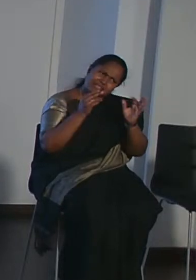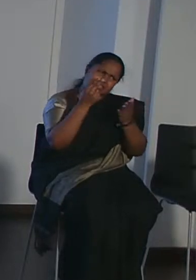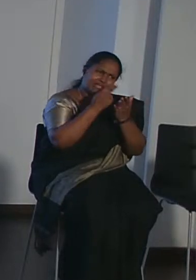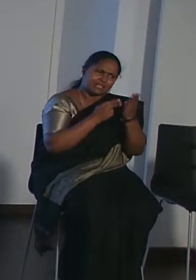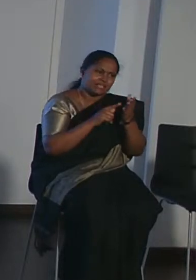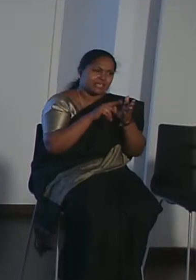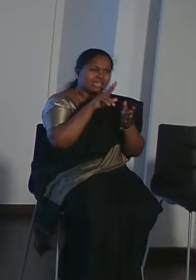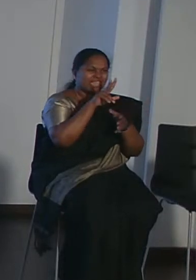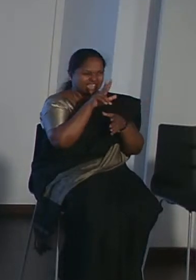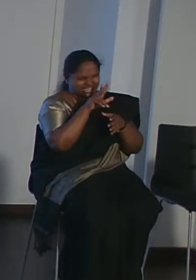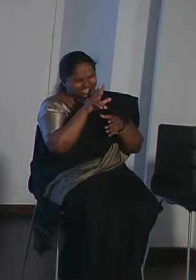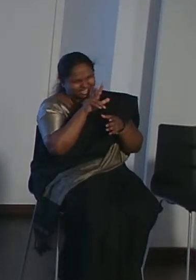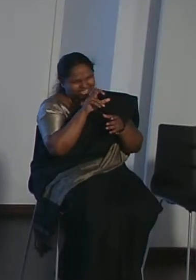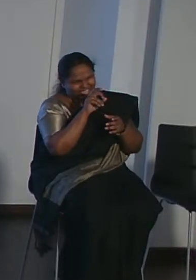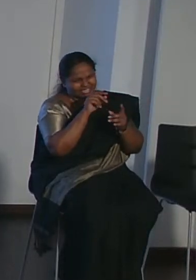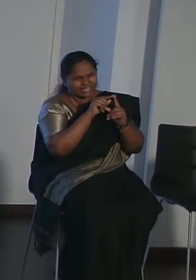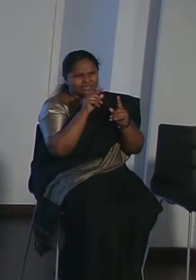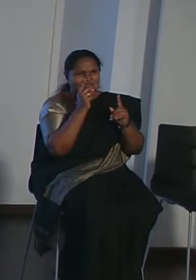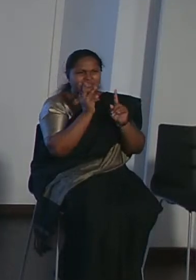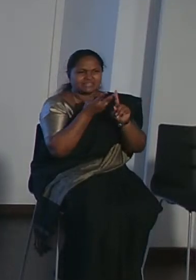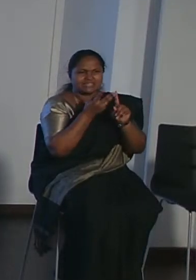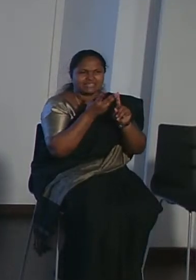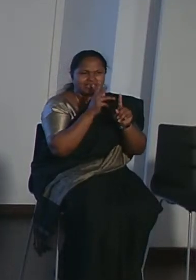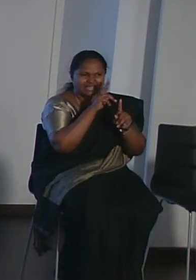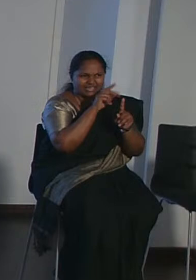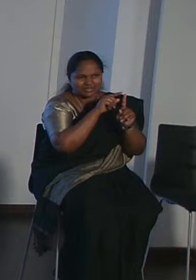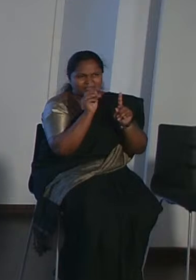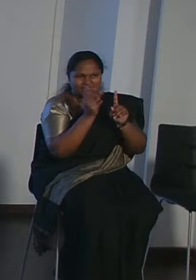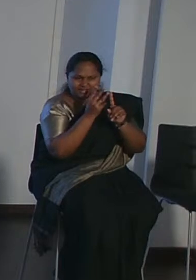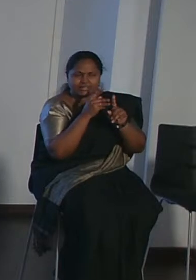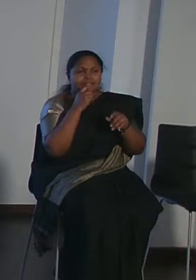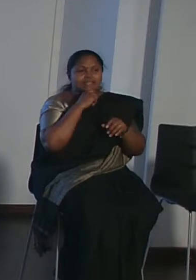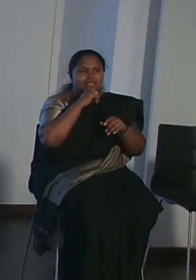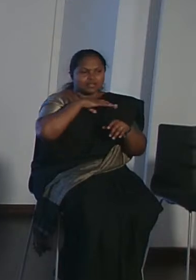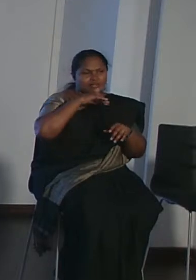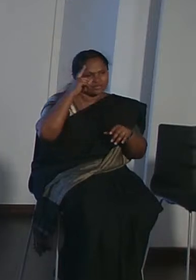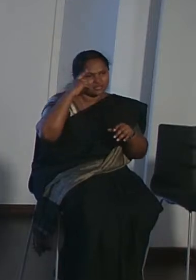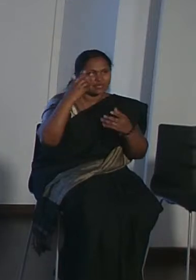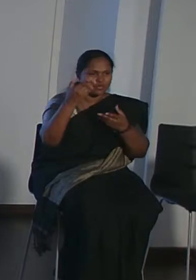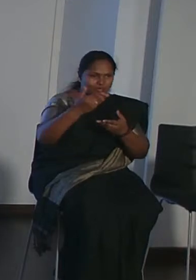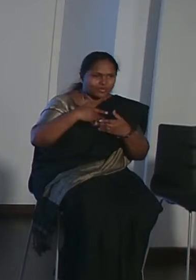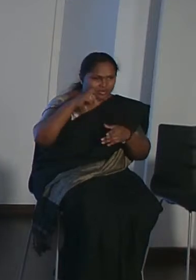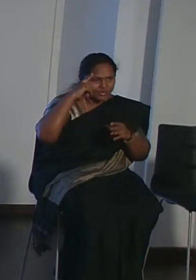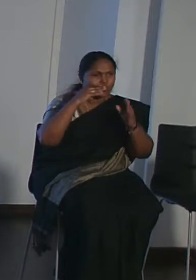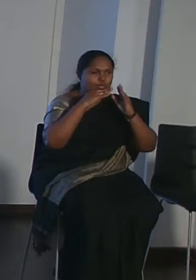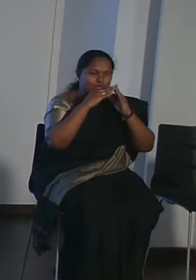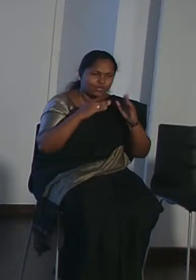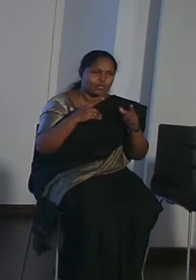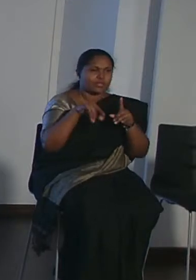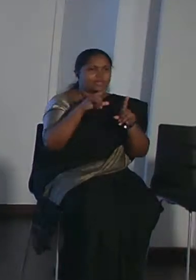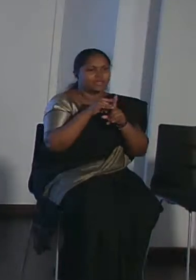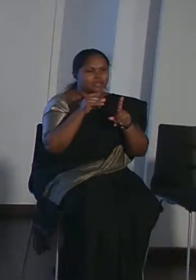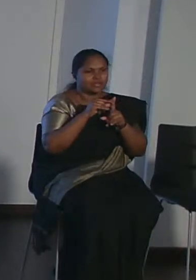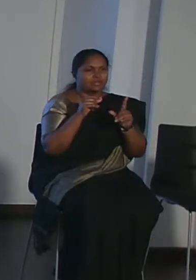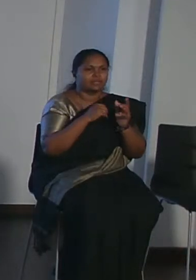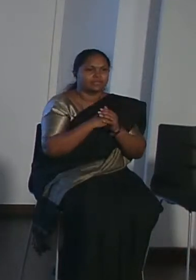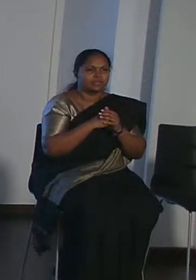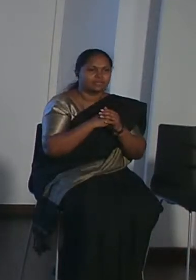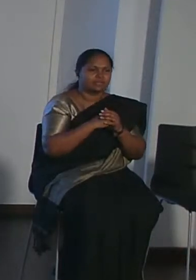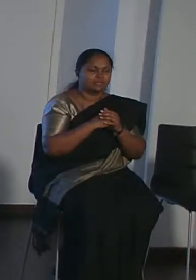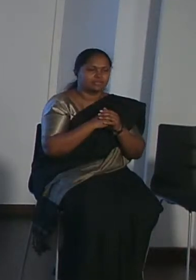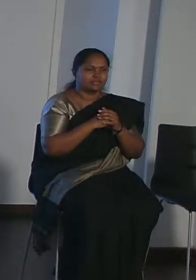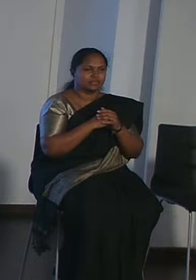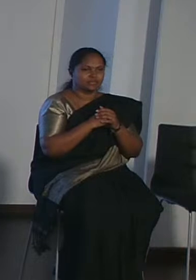to 13-year-olds in mind. But of course, anyone is welcome to print these out at home and do them.